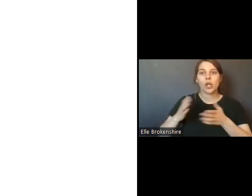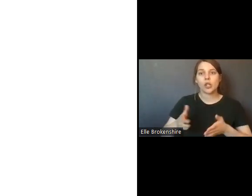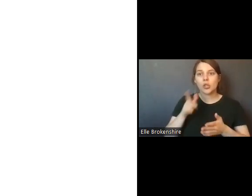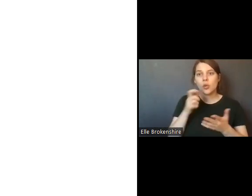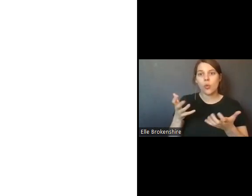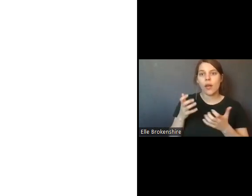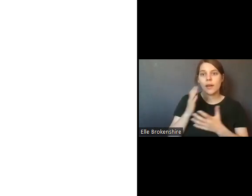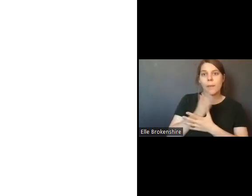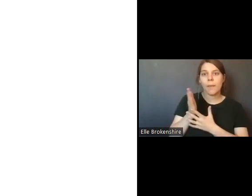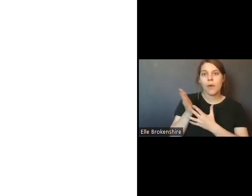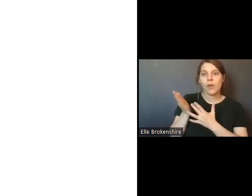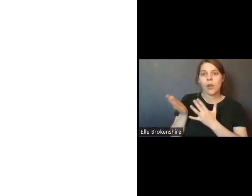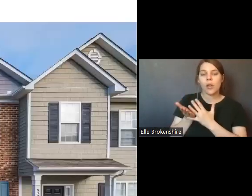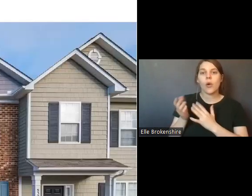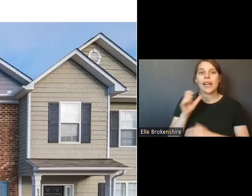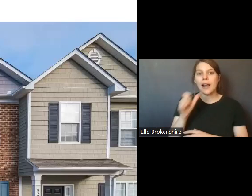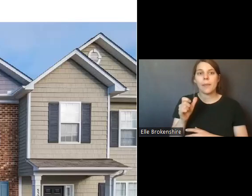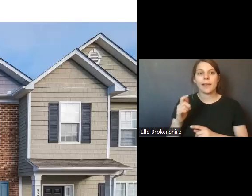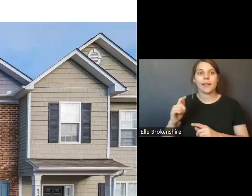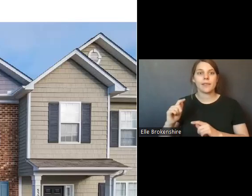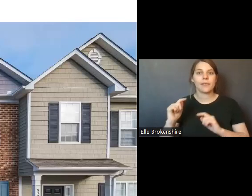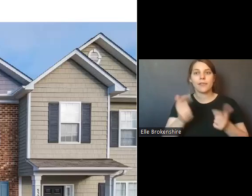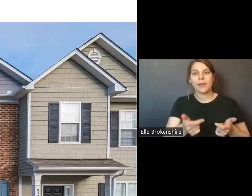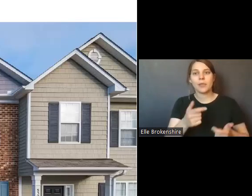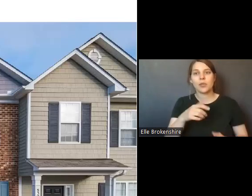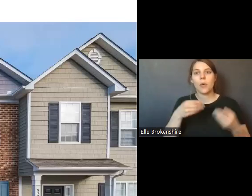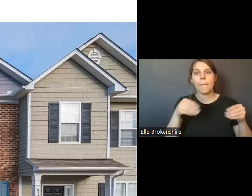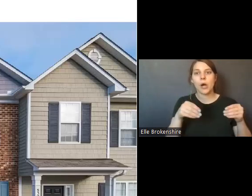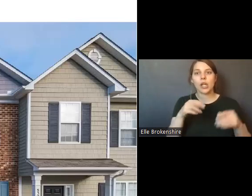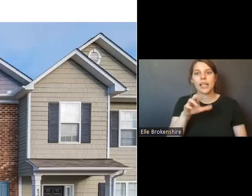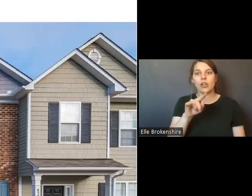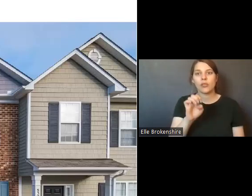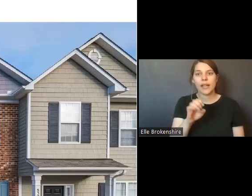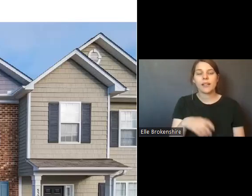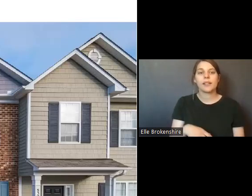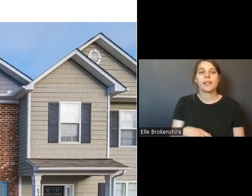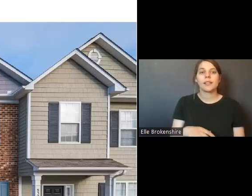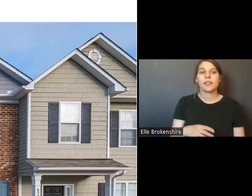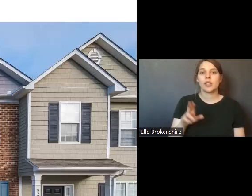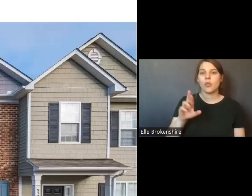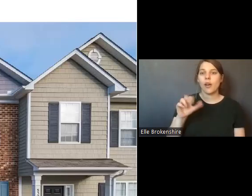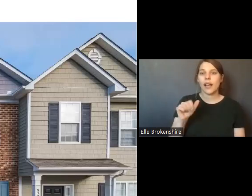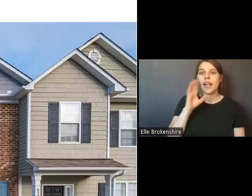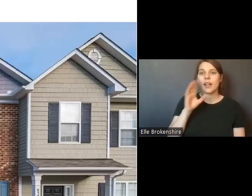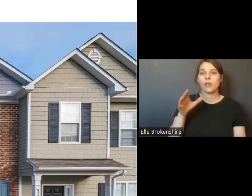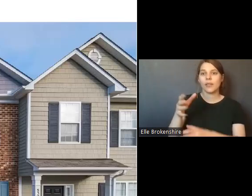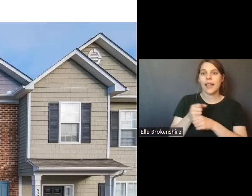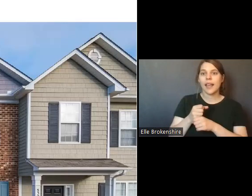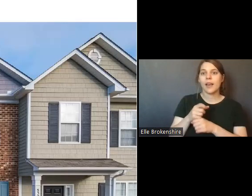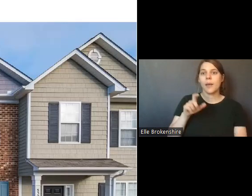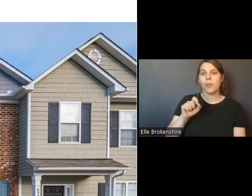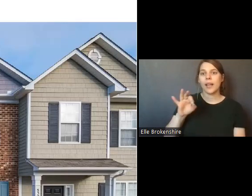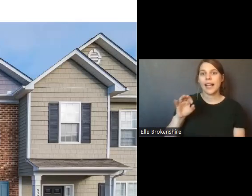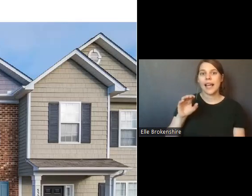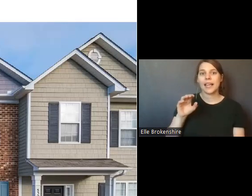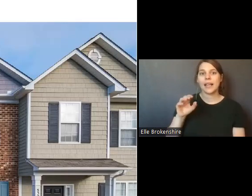risk of flipping to market rate and being taken offline. URA is currently scheduled to receive $8.9 million of